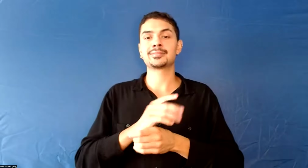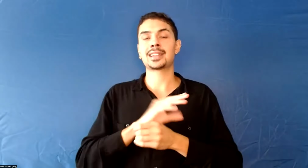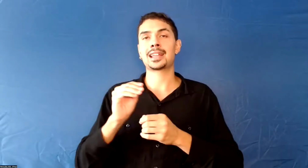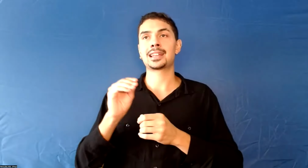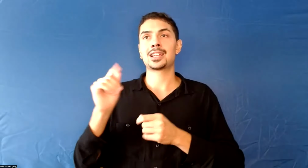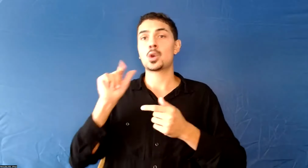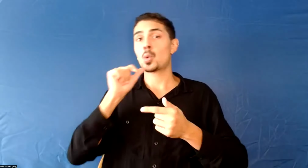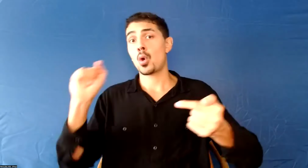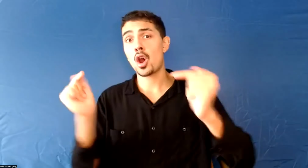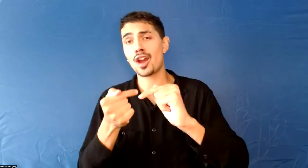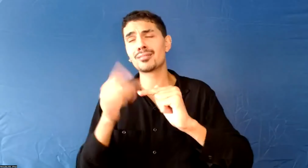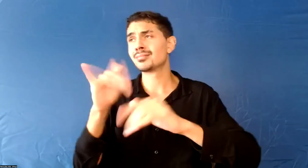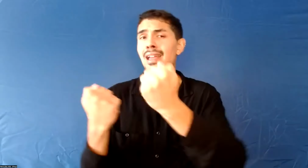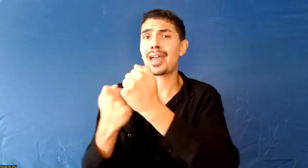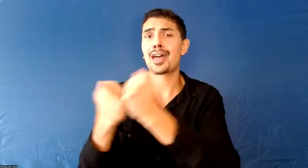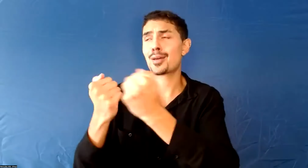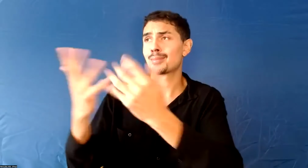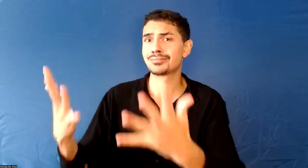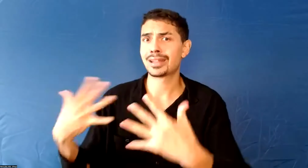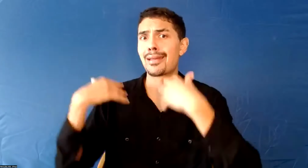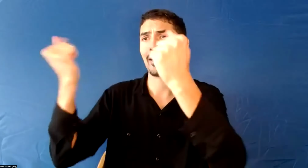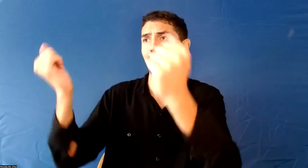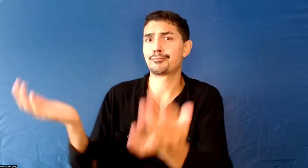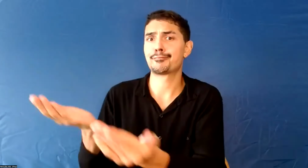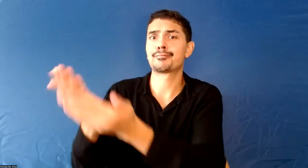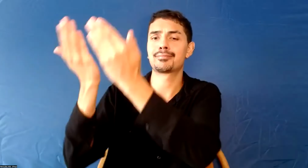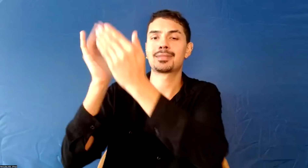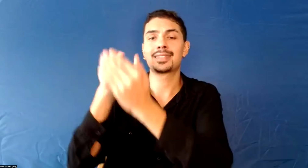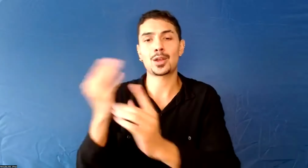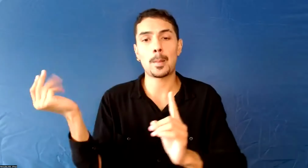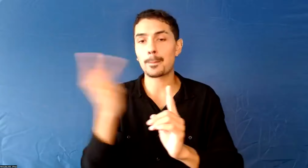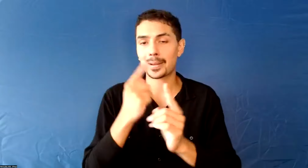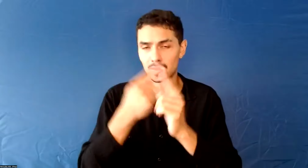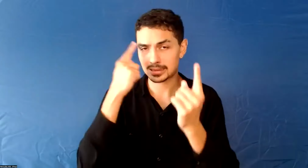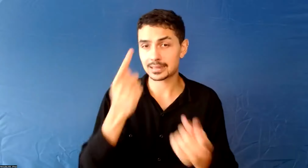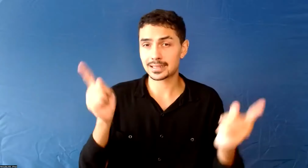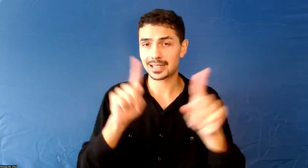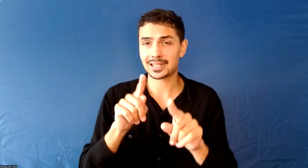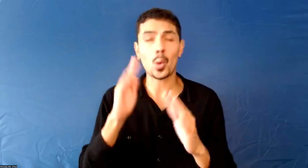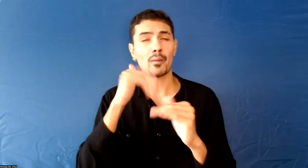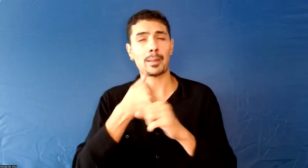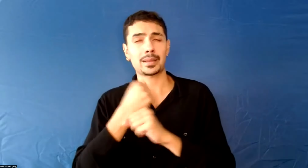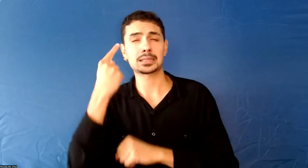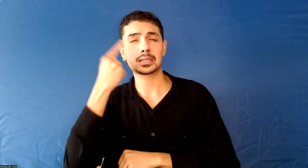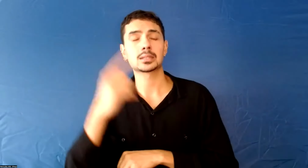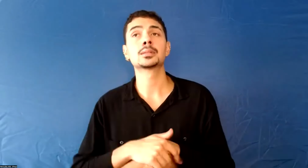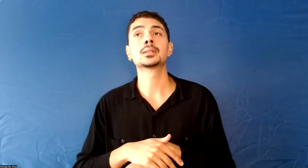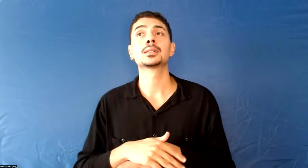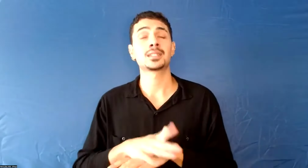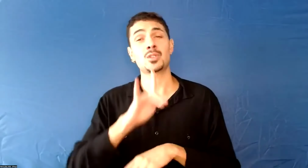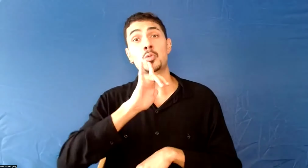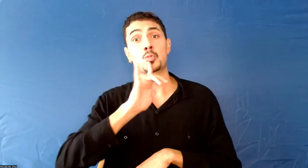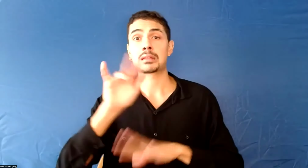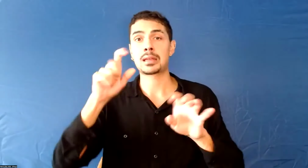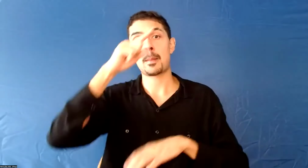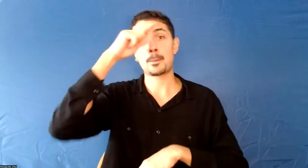sense. And that goes into the same consent conversation, consent and not consent. Is it really black and white, or